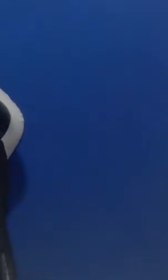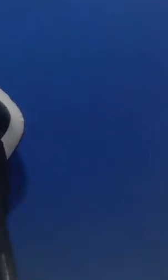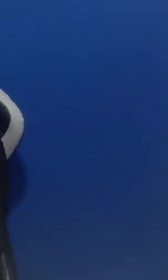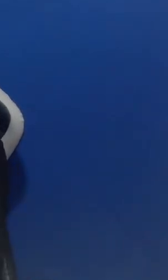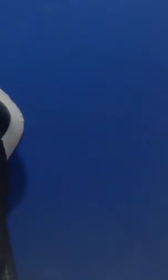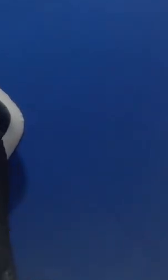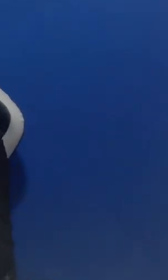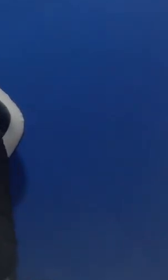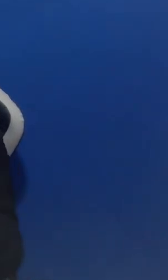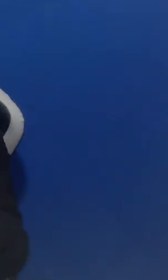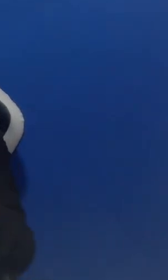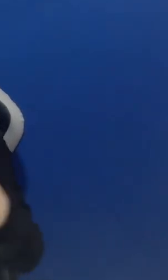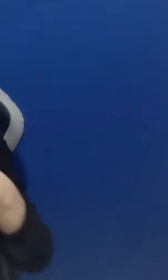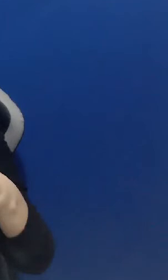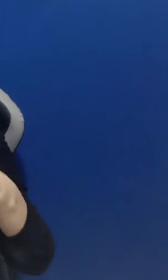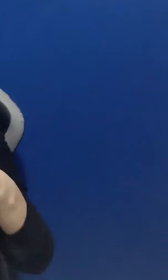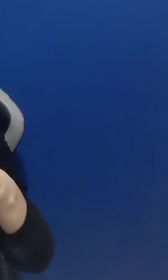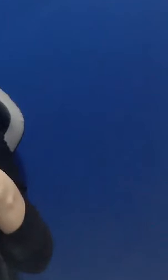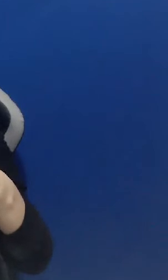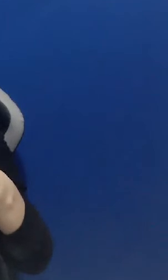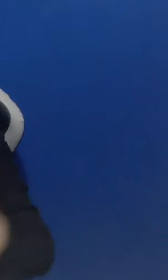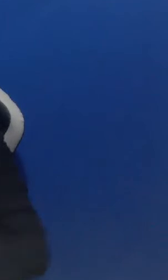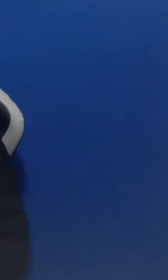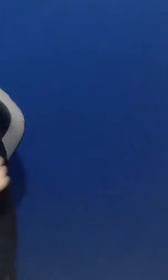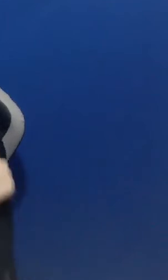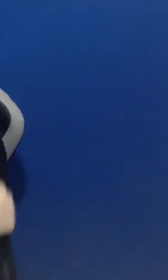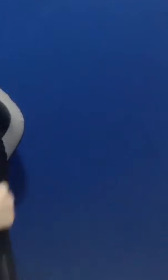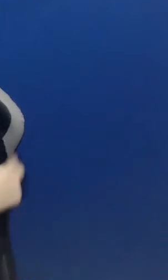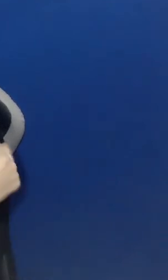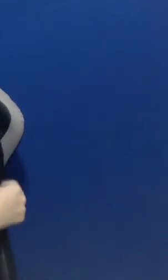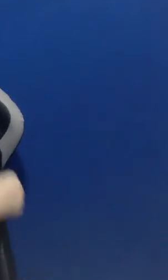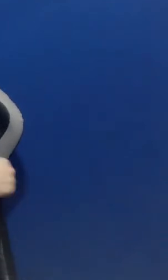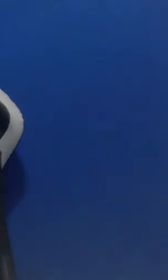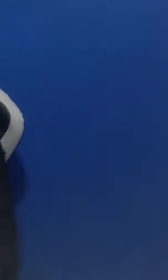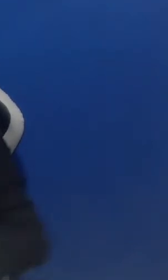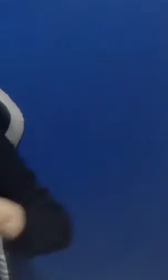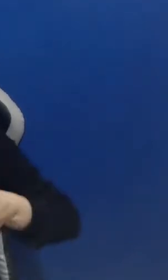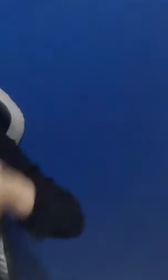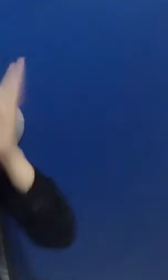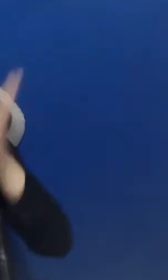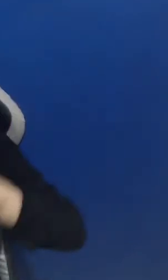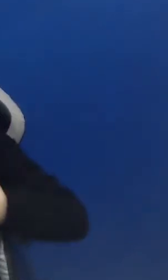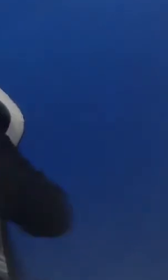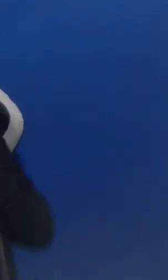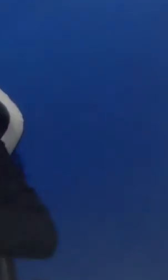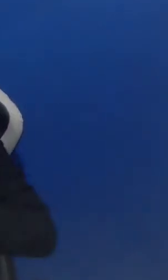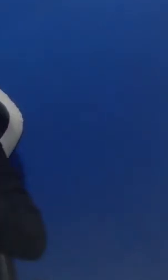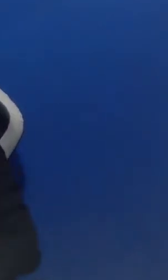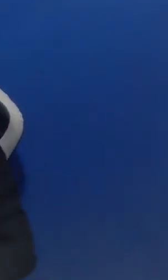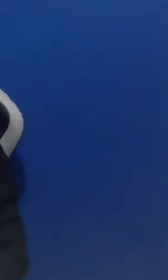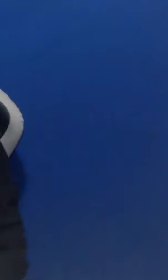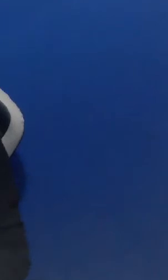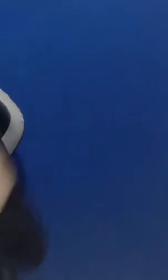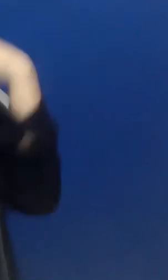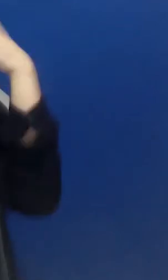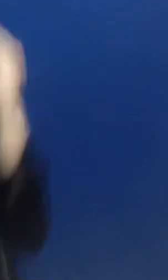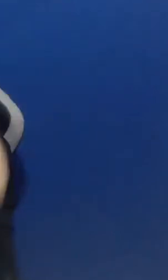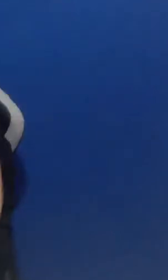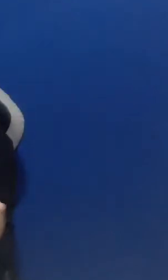and failed to bridge the mental health treatment gap that has been widened by the COVID pandemic.